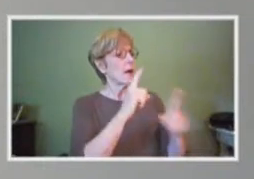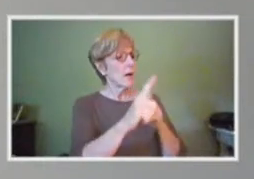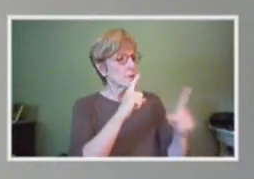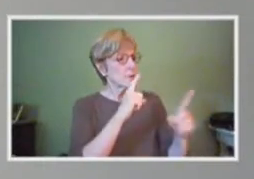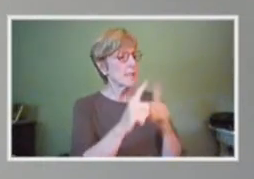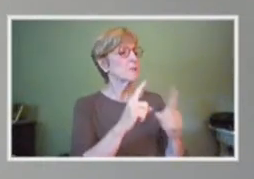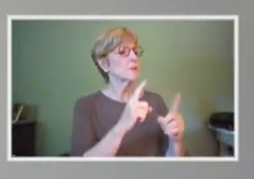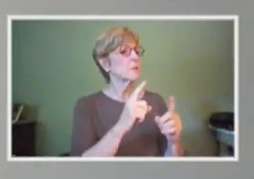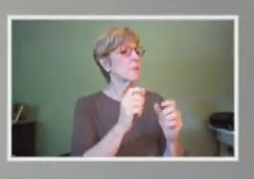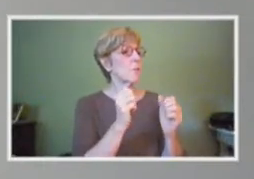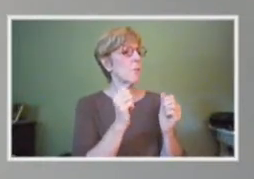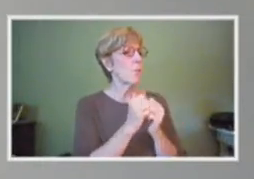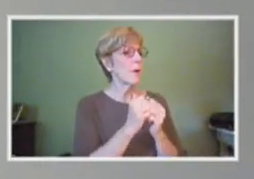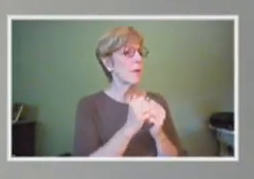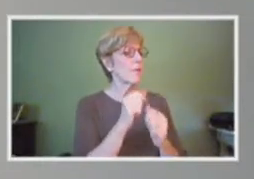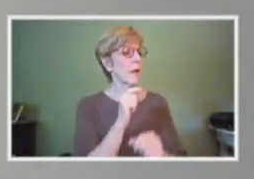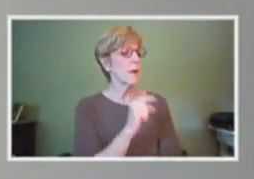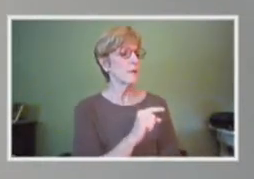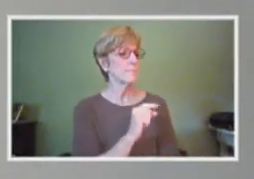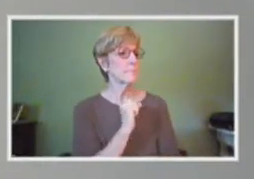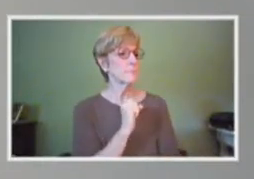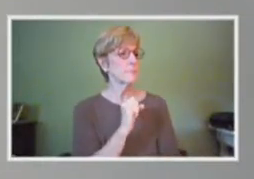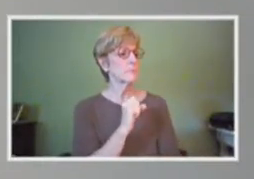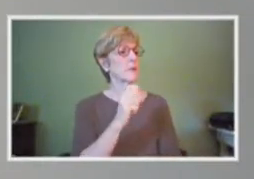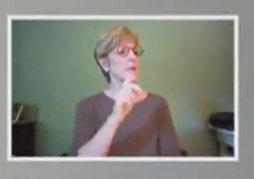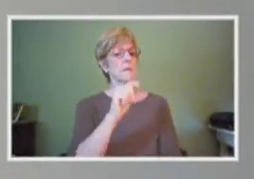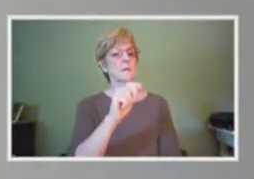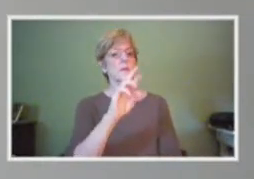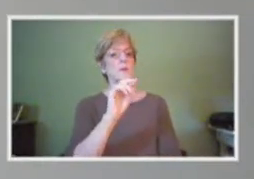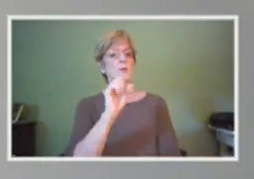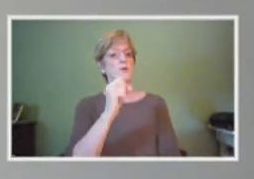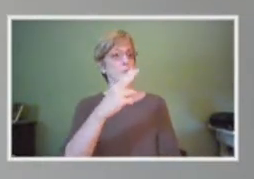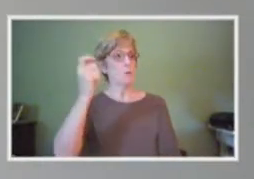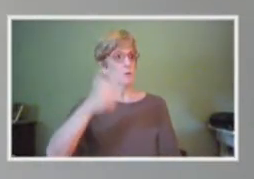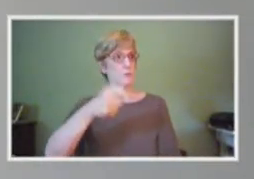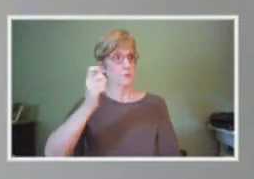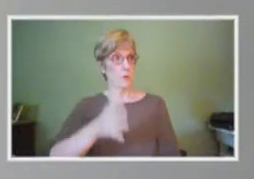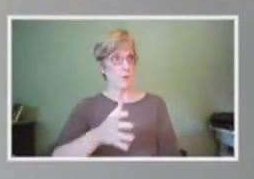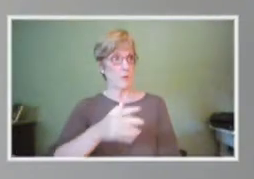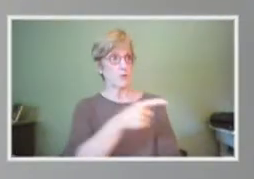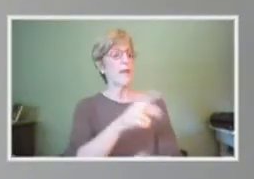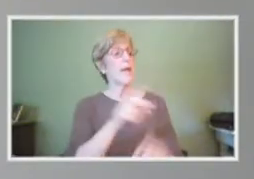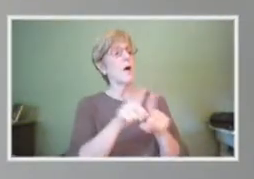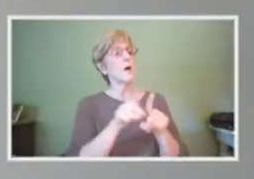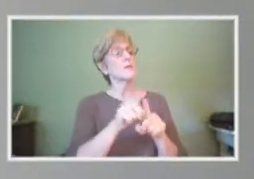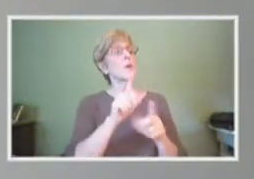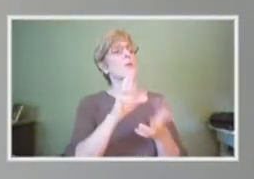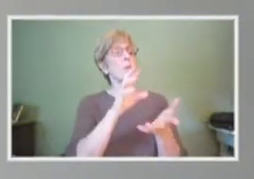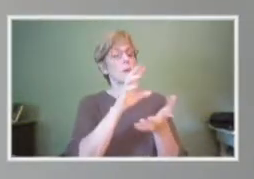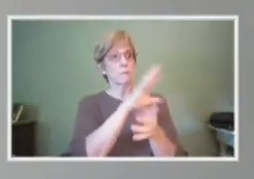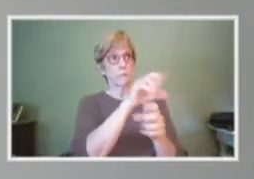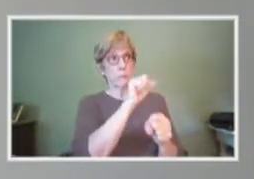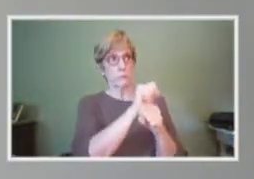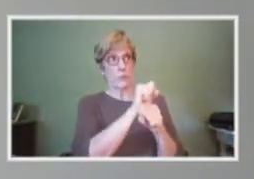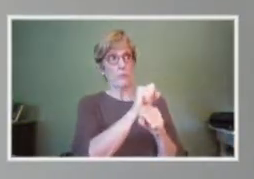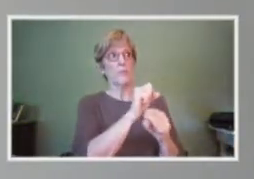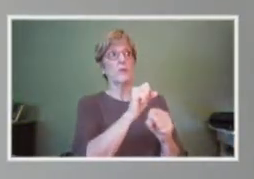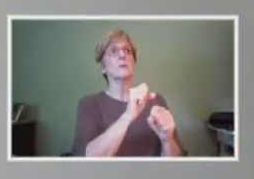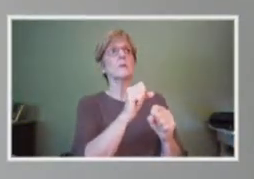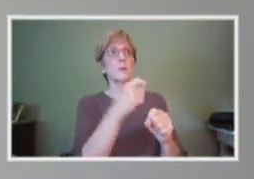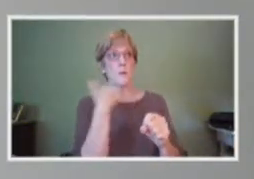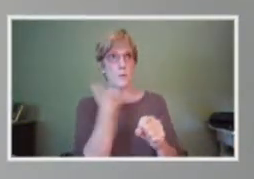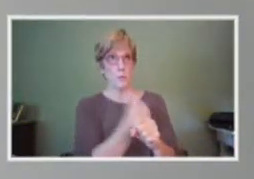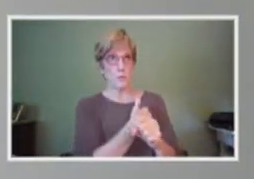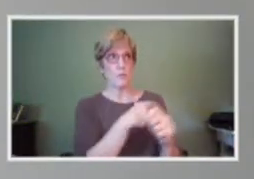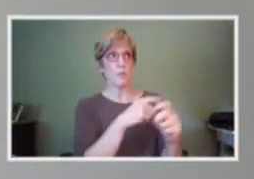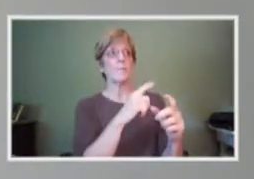with Judge Trosh, as well as we have a scheduled meeting that we are going to be, I'll be meeting with